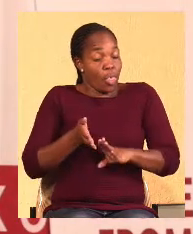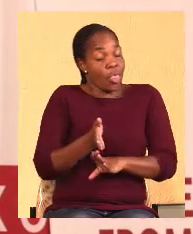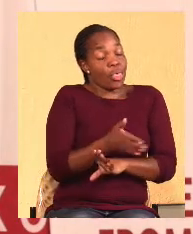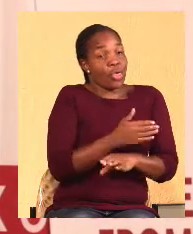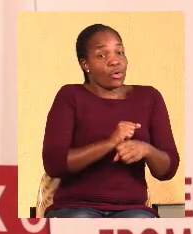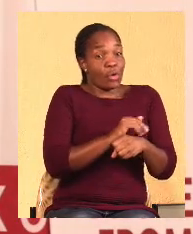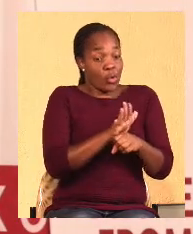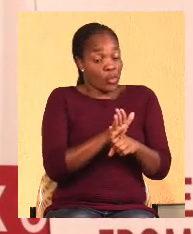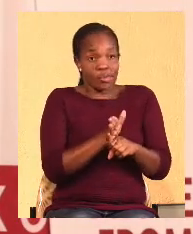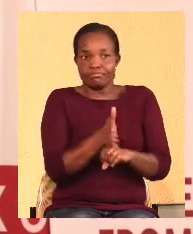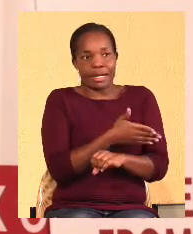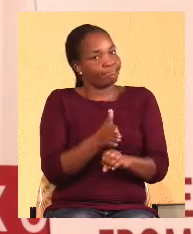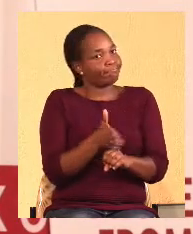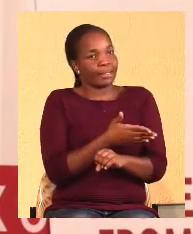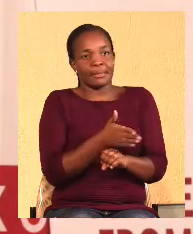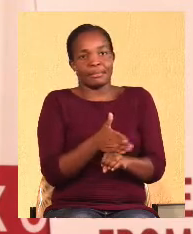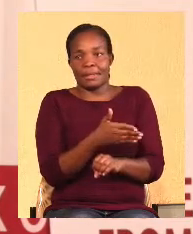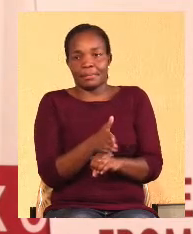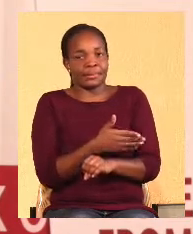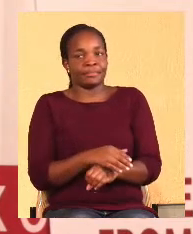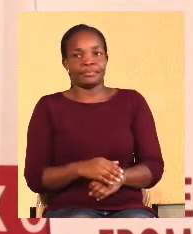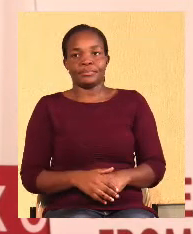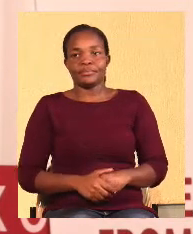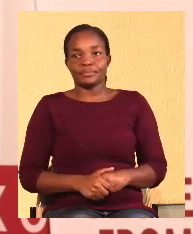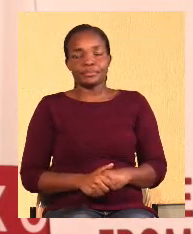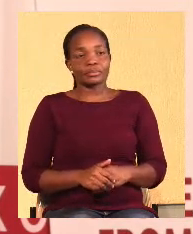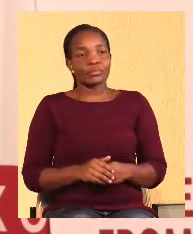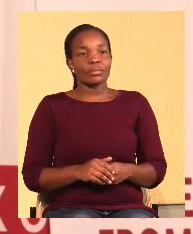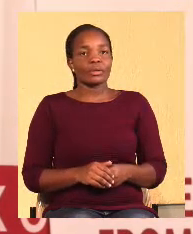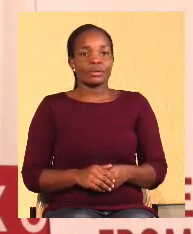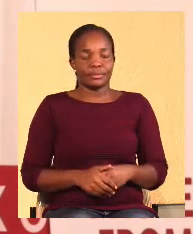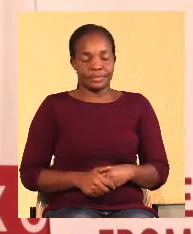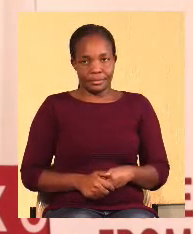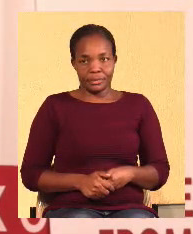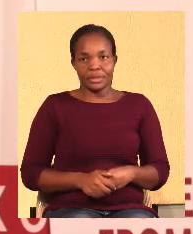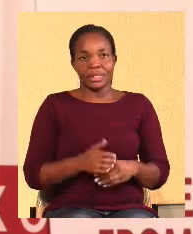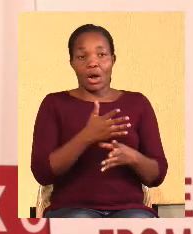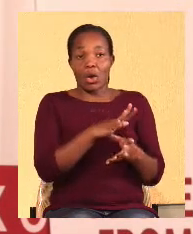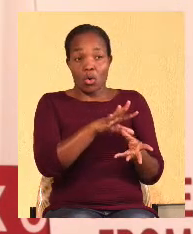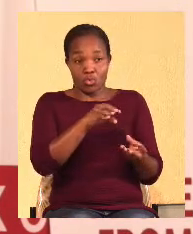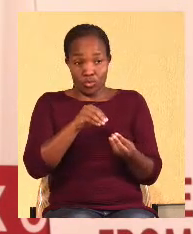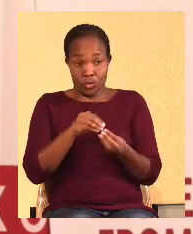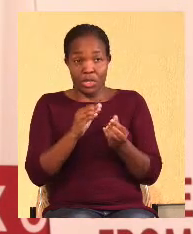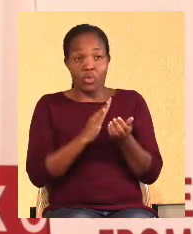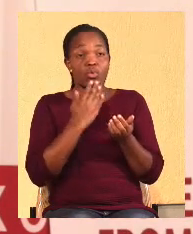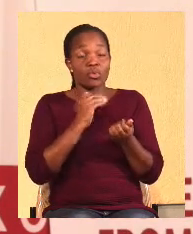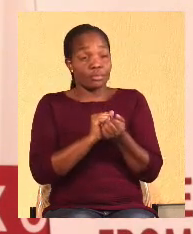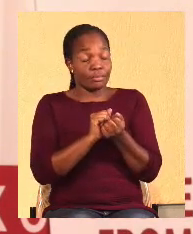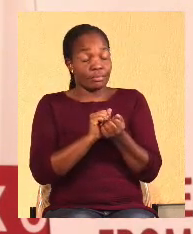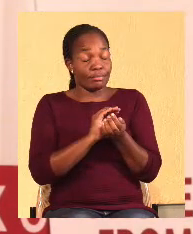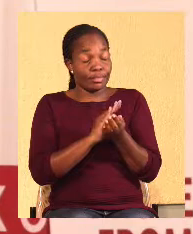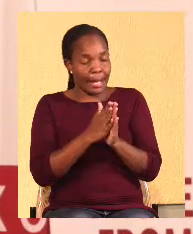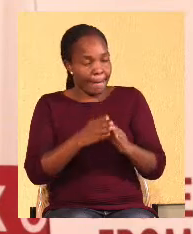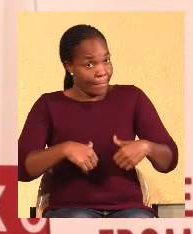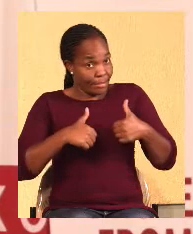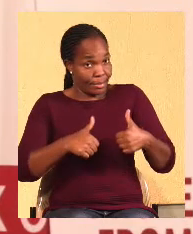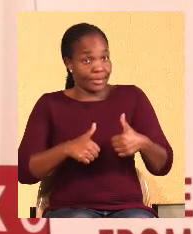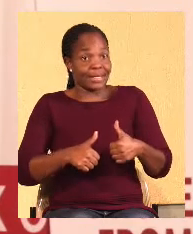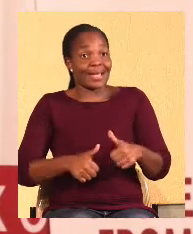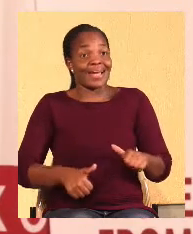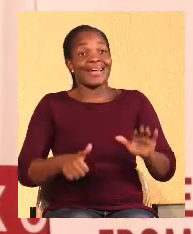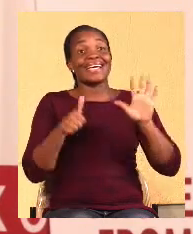COVID-19. Some of them have already been announced before, but I'm just giving you now the totality of the picture.